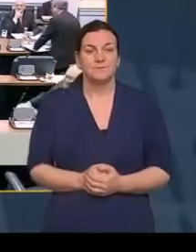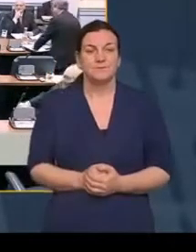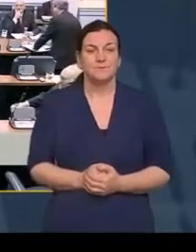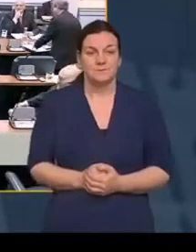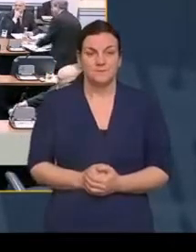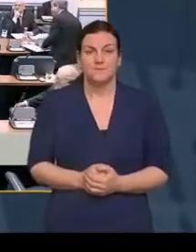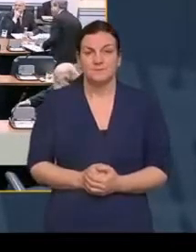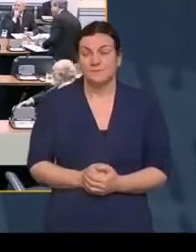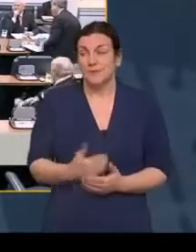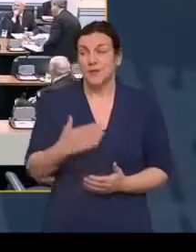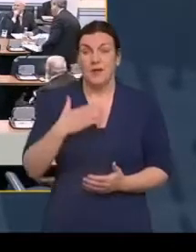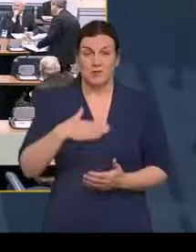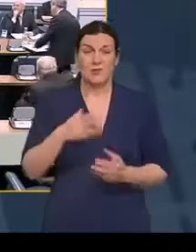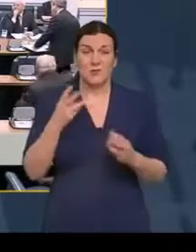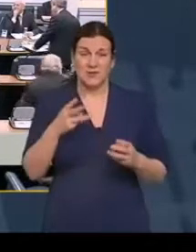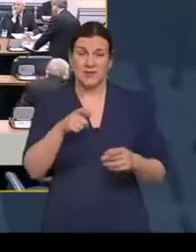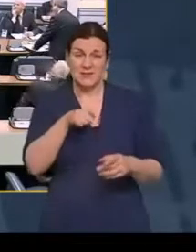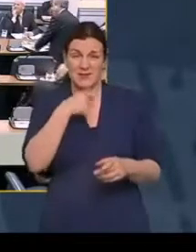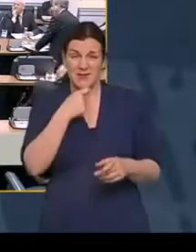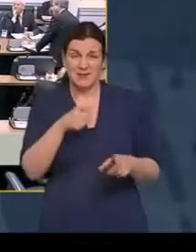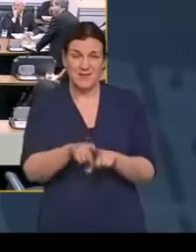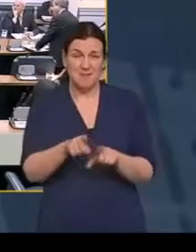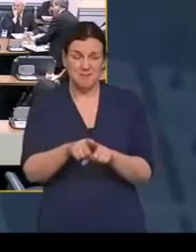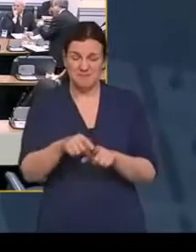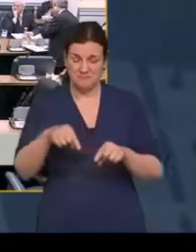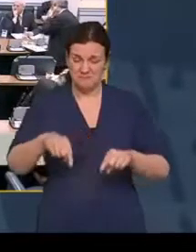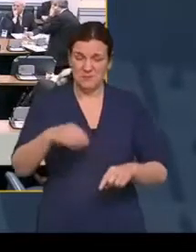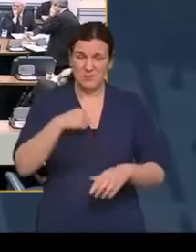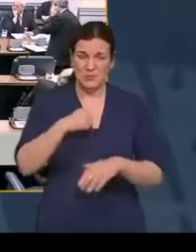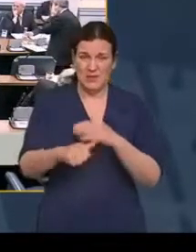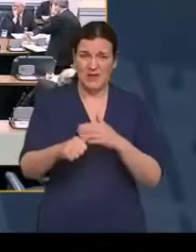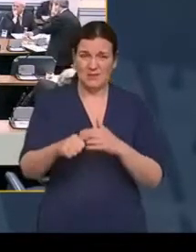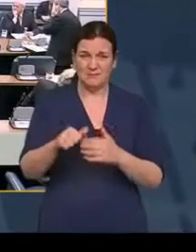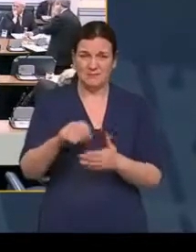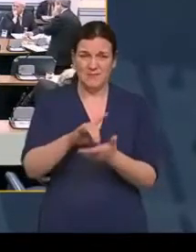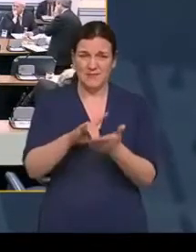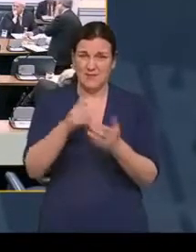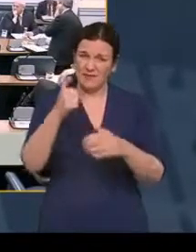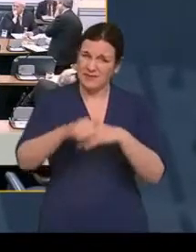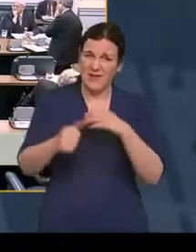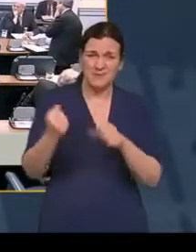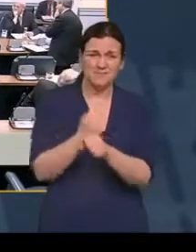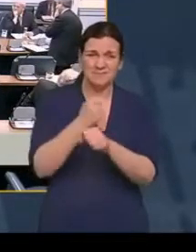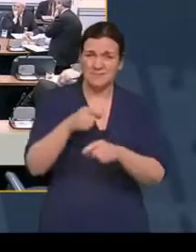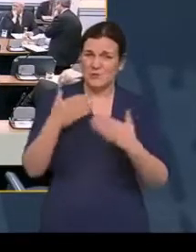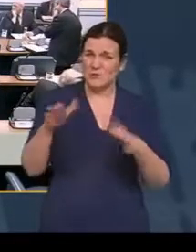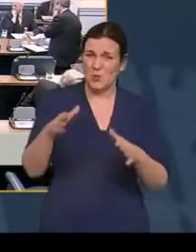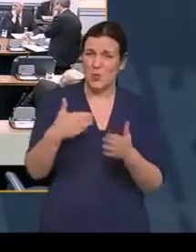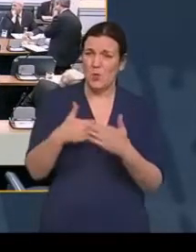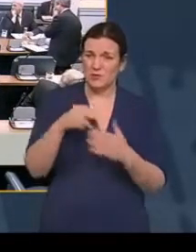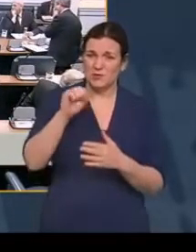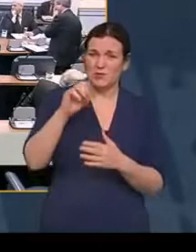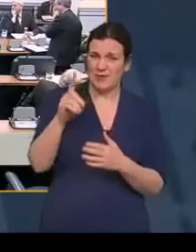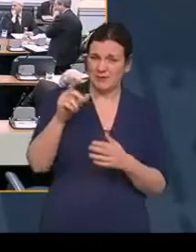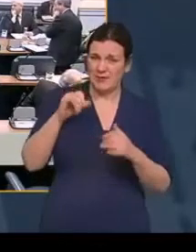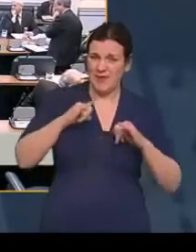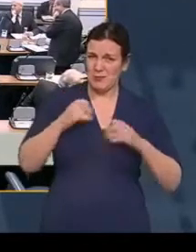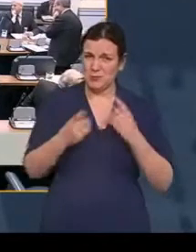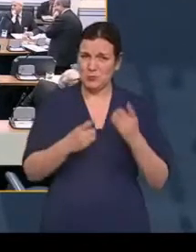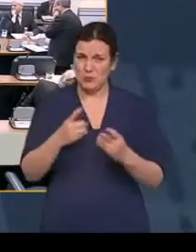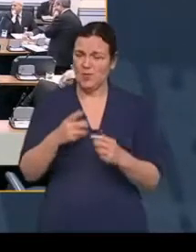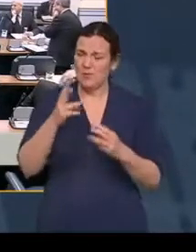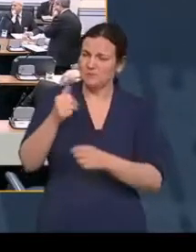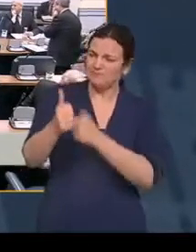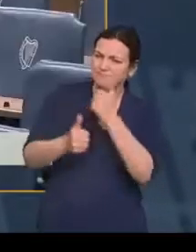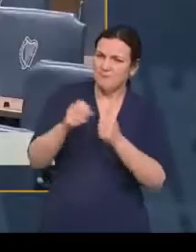I just want to be associated. I think today is a historic day, and it shows you what the Seanad is capable of doing.